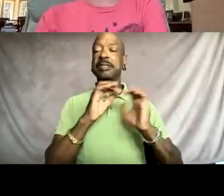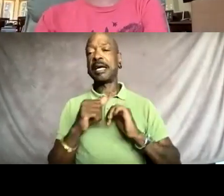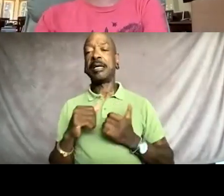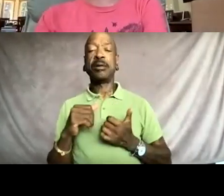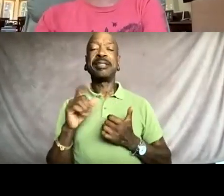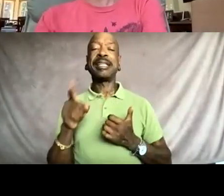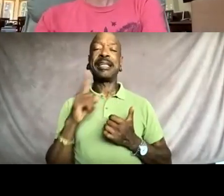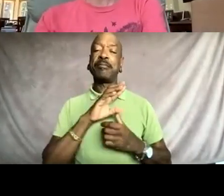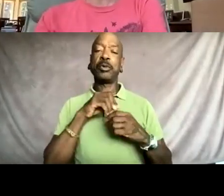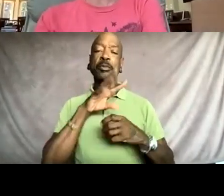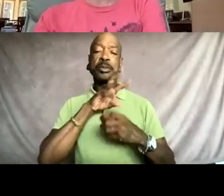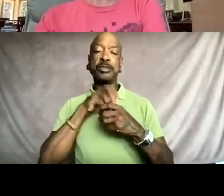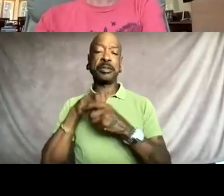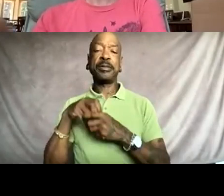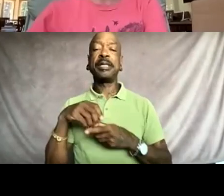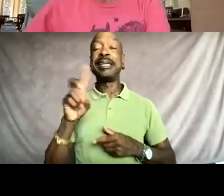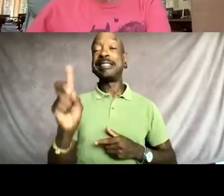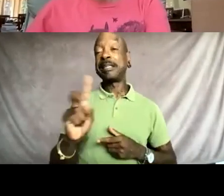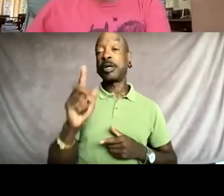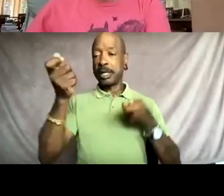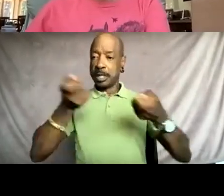participatory democratic governance.